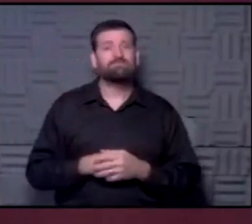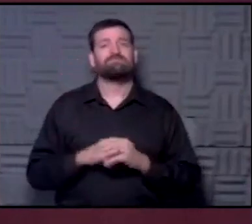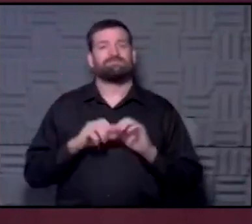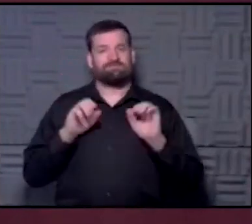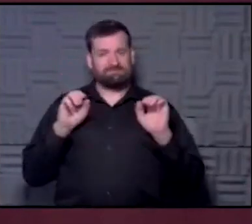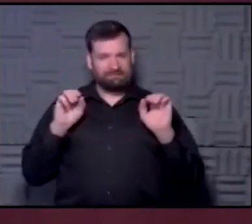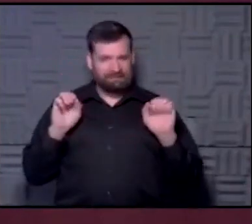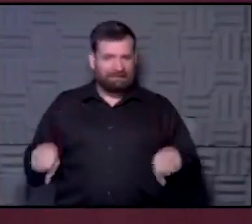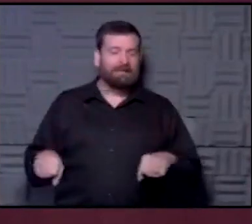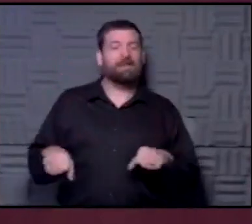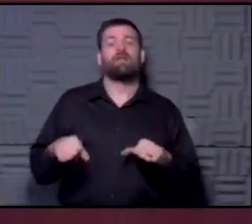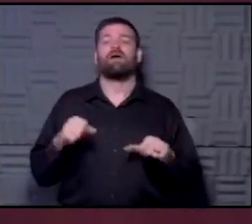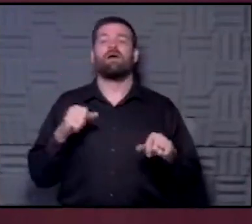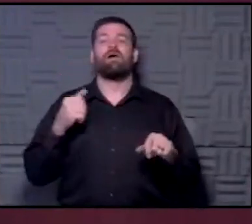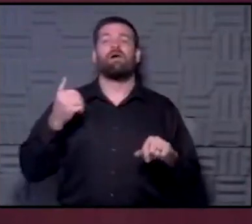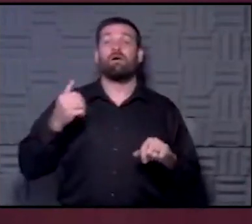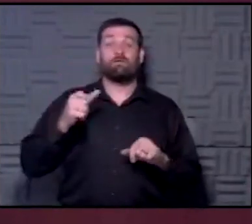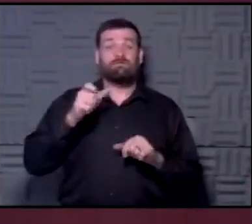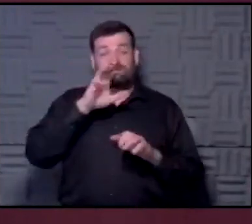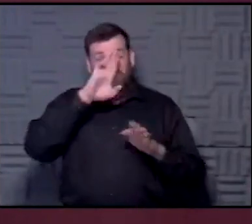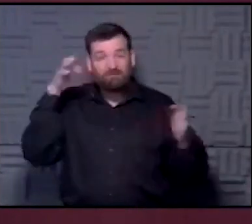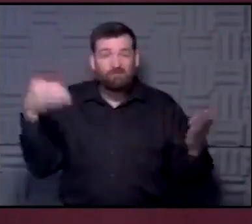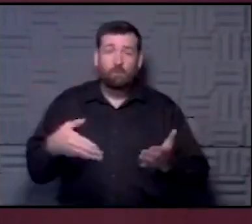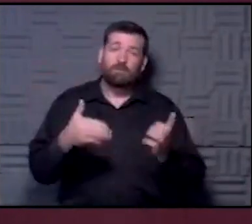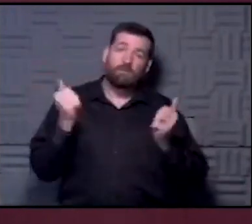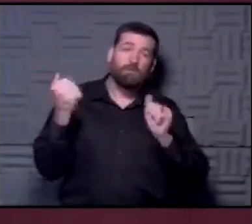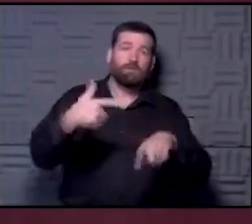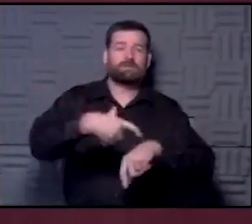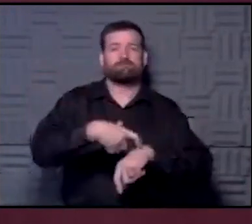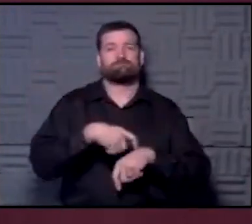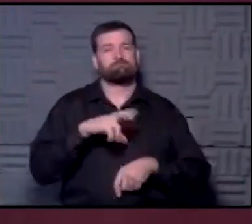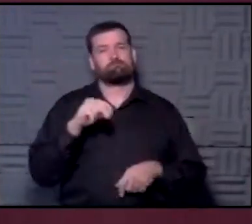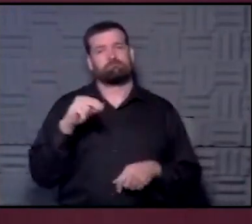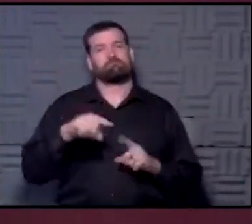their place. They maybe just don't need to be the focus, right? So,